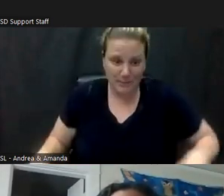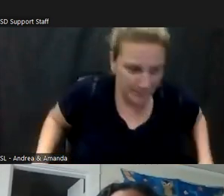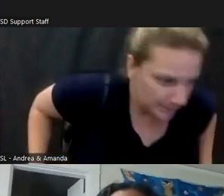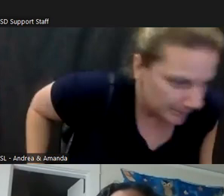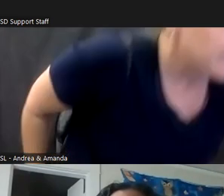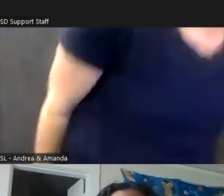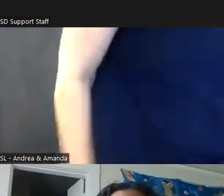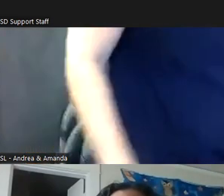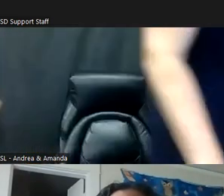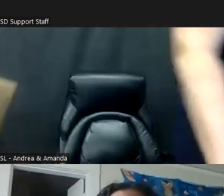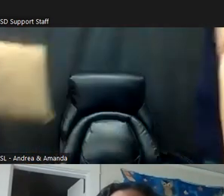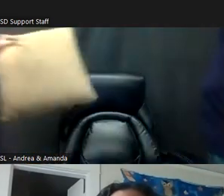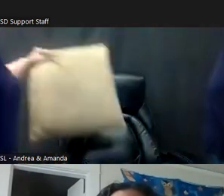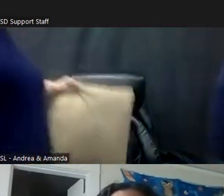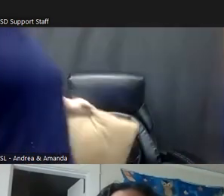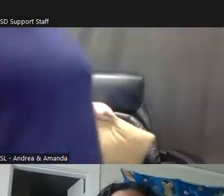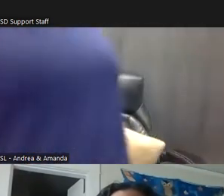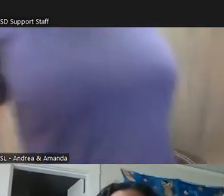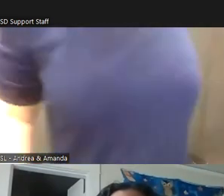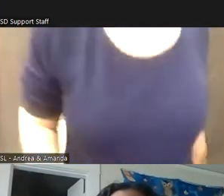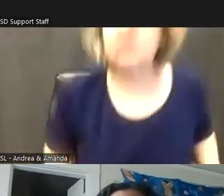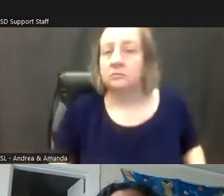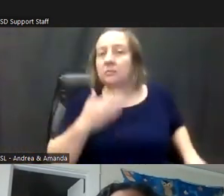you, Commissioner Catherine. Commissioner Debbie?